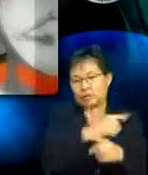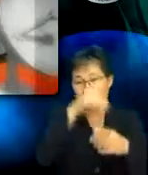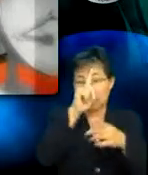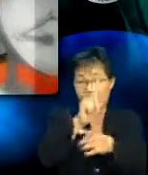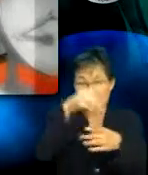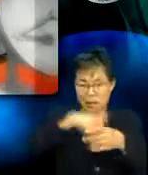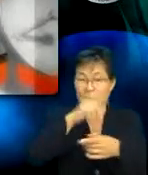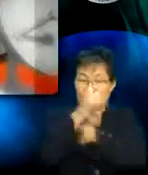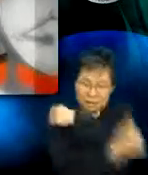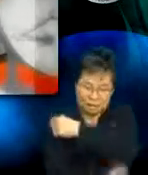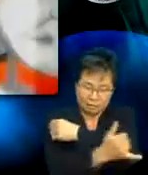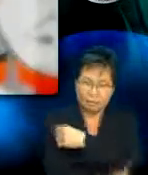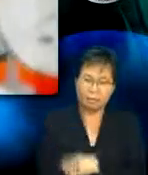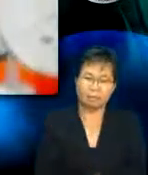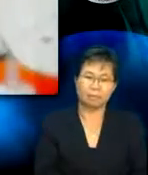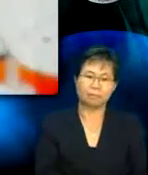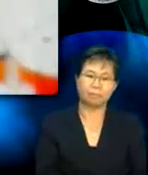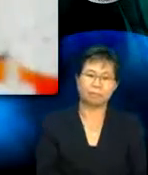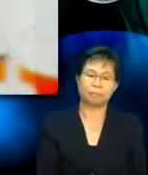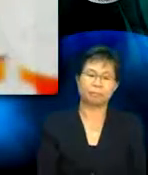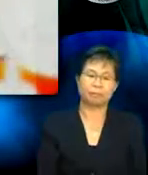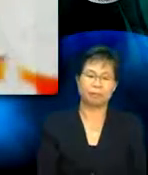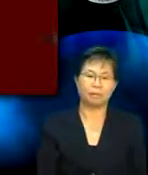a particular country.